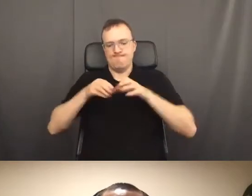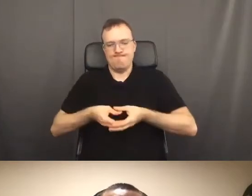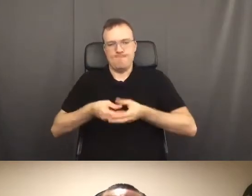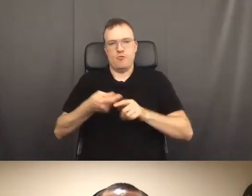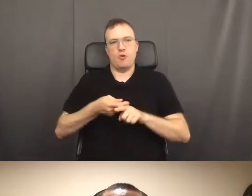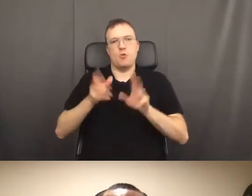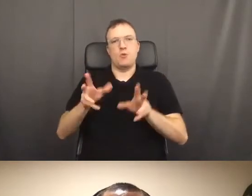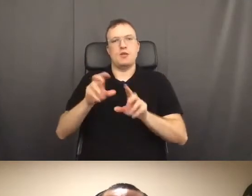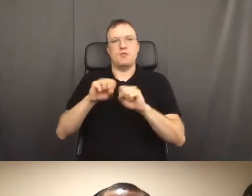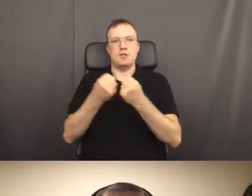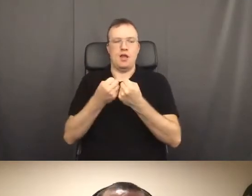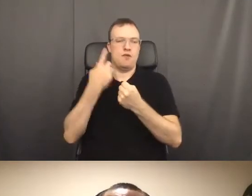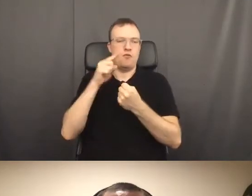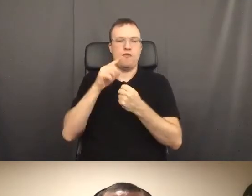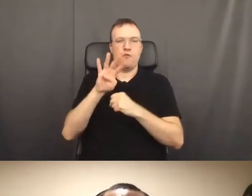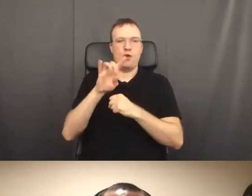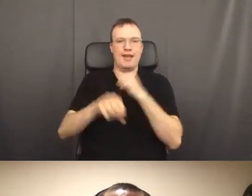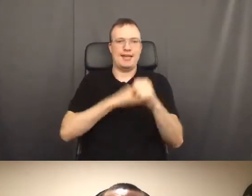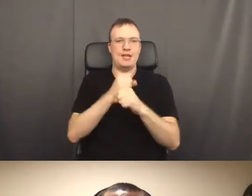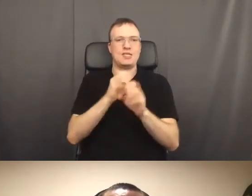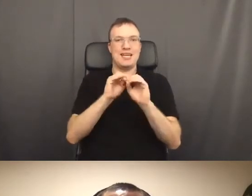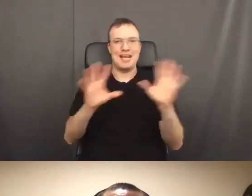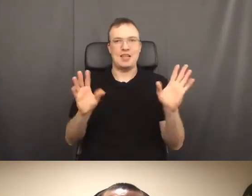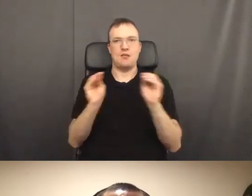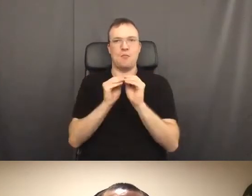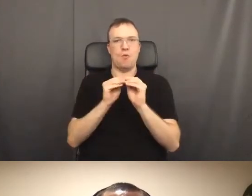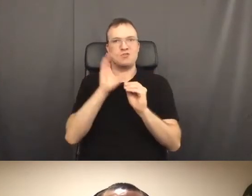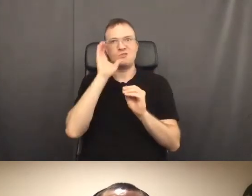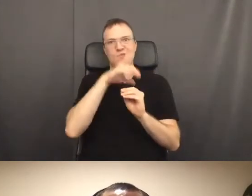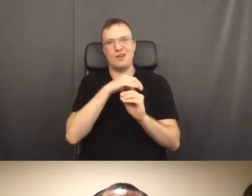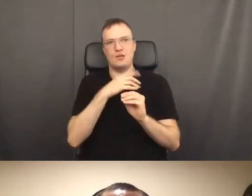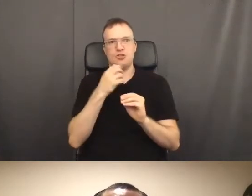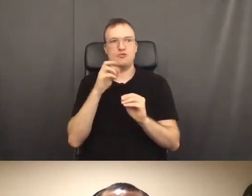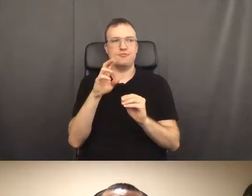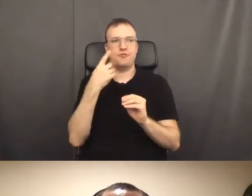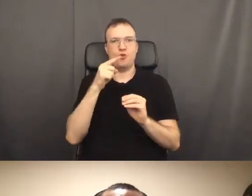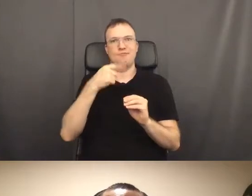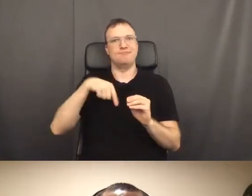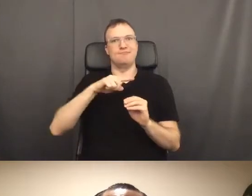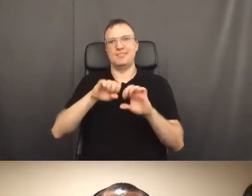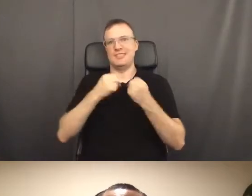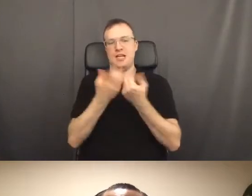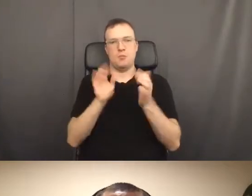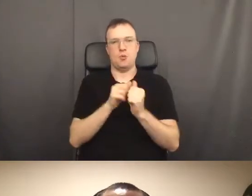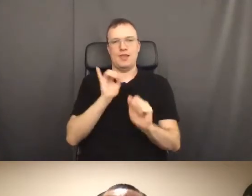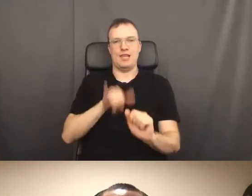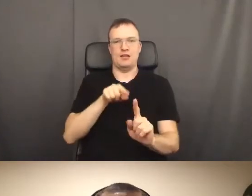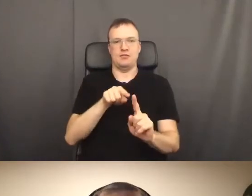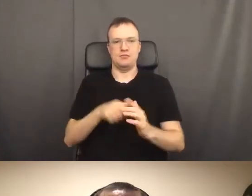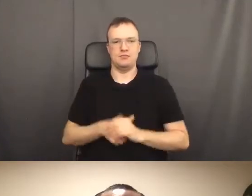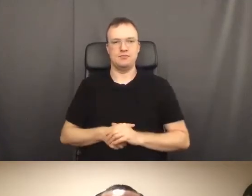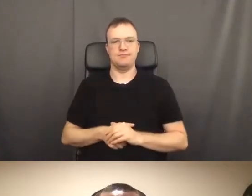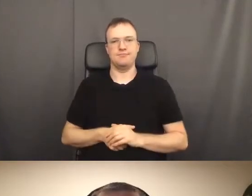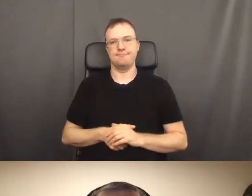for 48 years. Like, there is nothing more strange for a society than that.